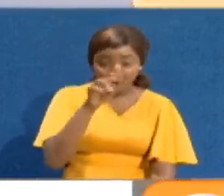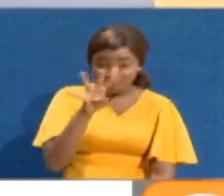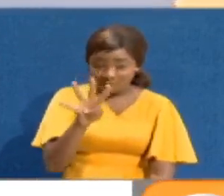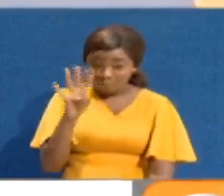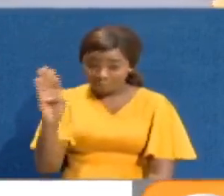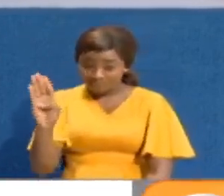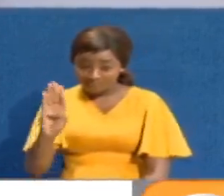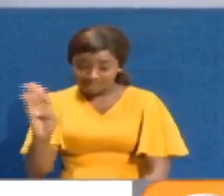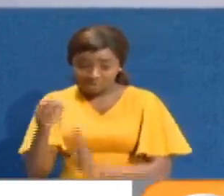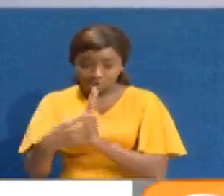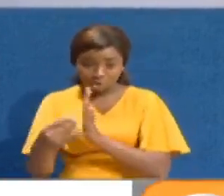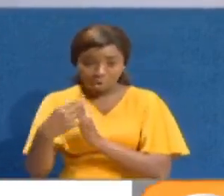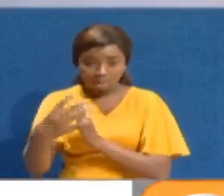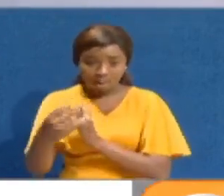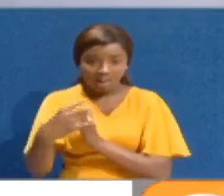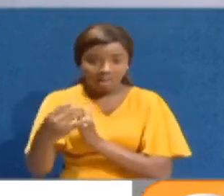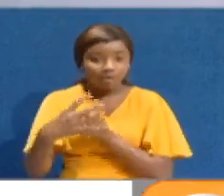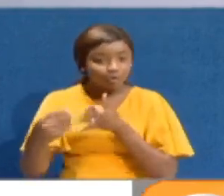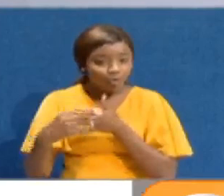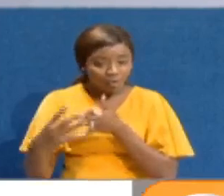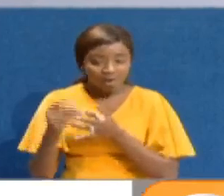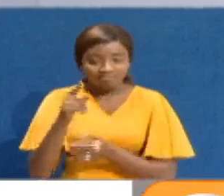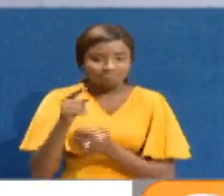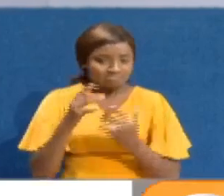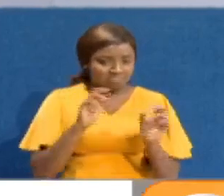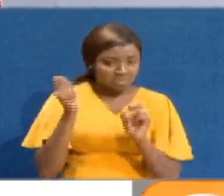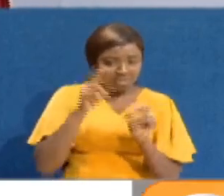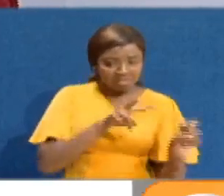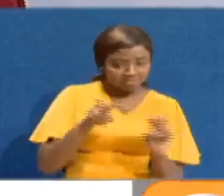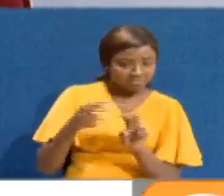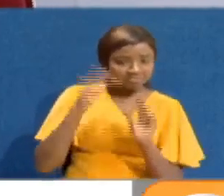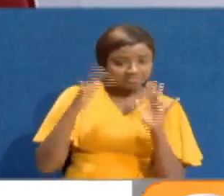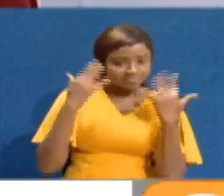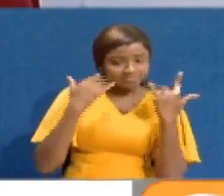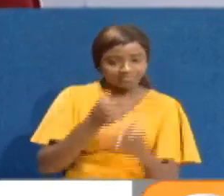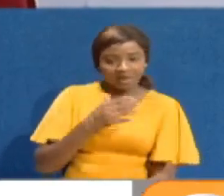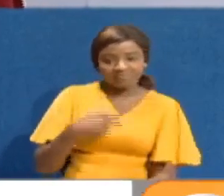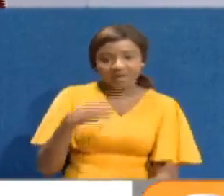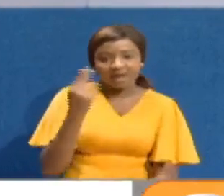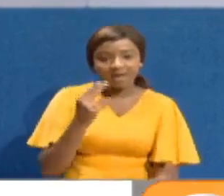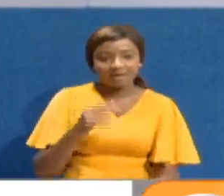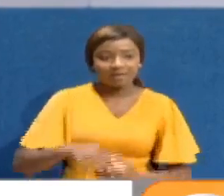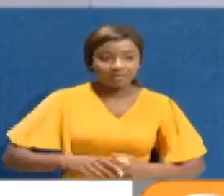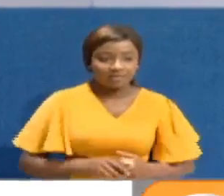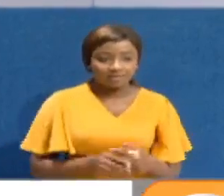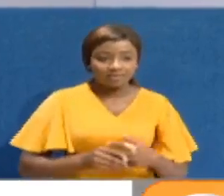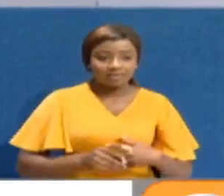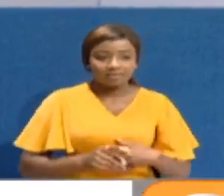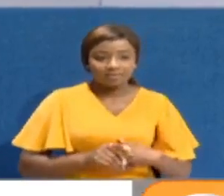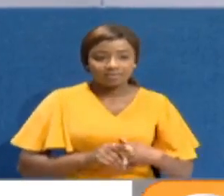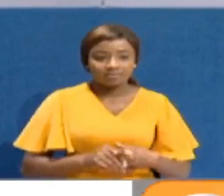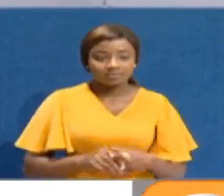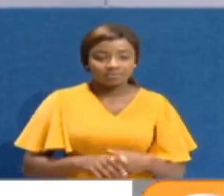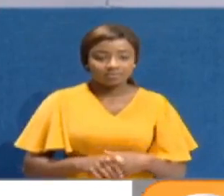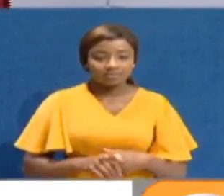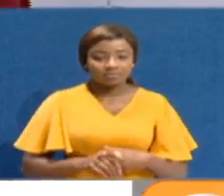$2.4 billion. And that is, of course, something that is worrying to Kenyans considering the state of our public debt. And we will get